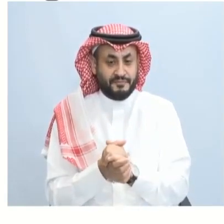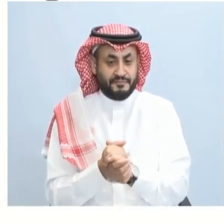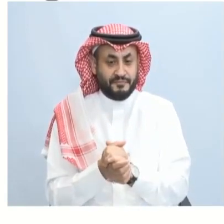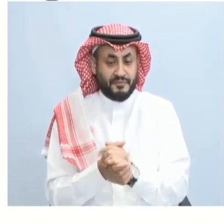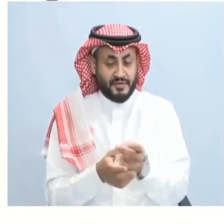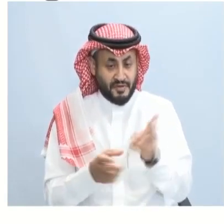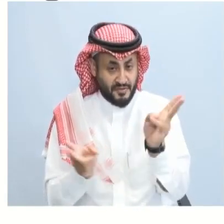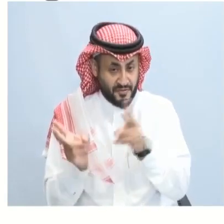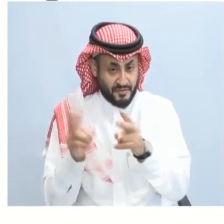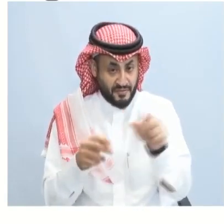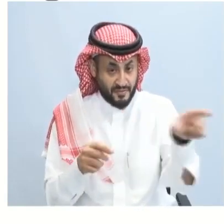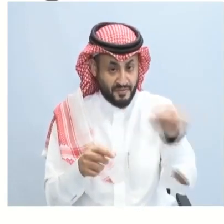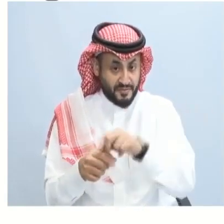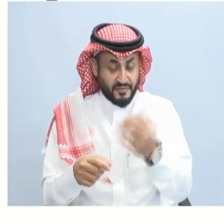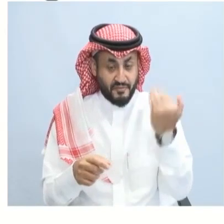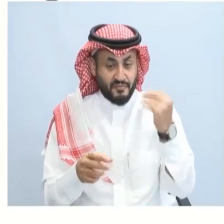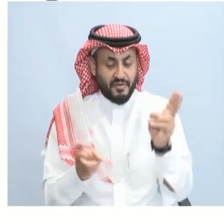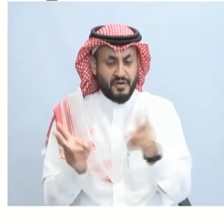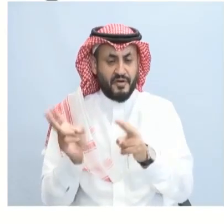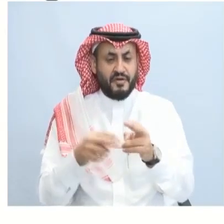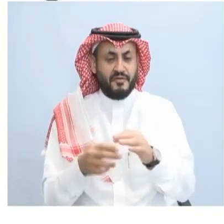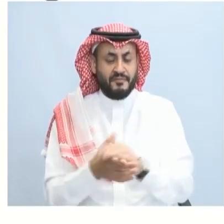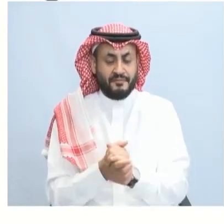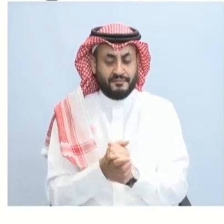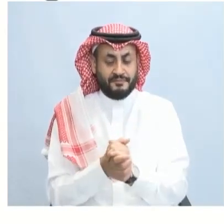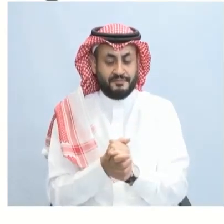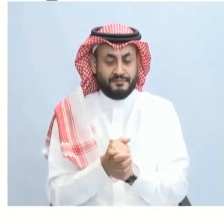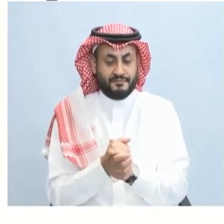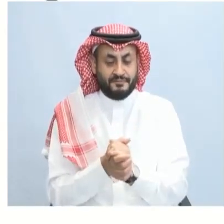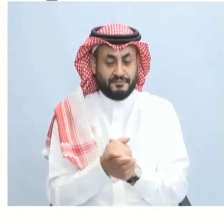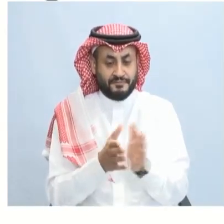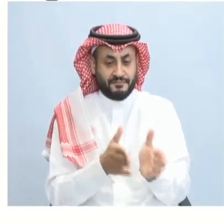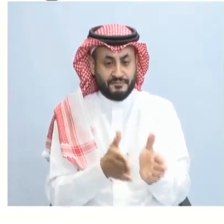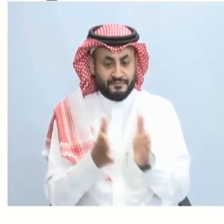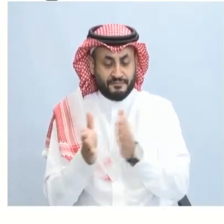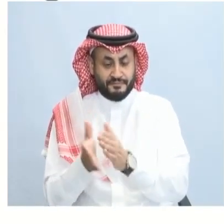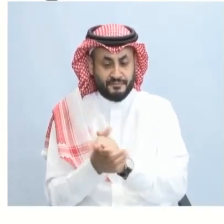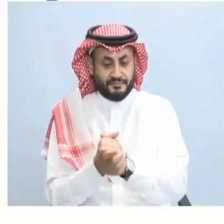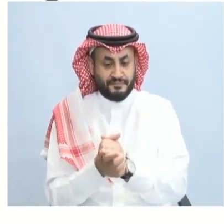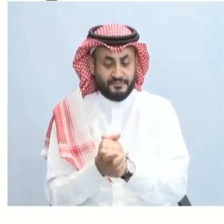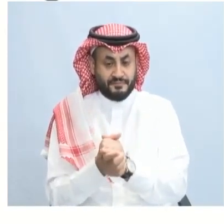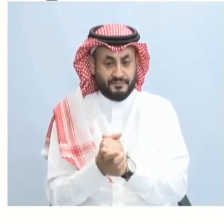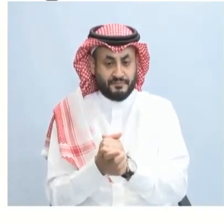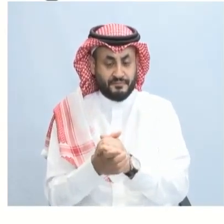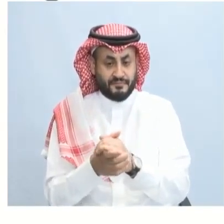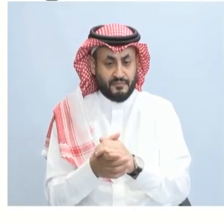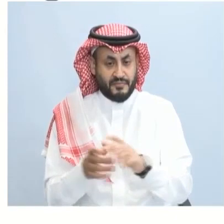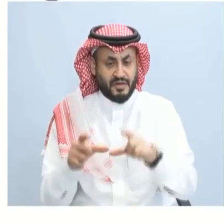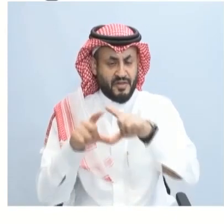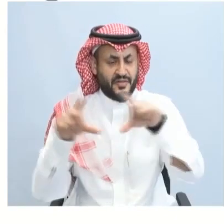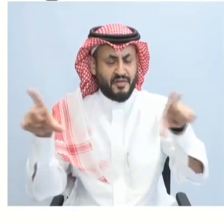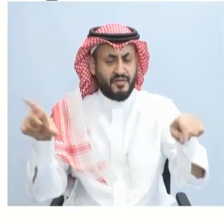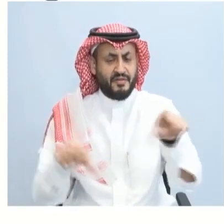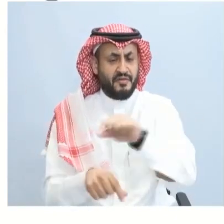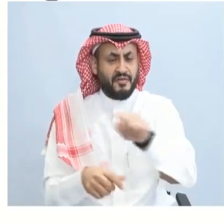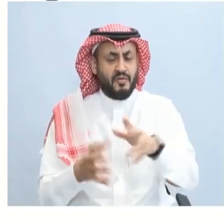your role play with your colleagues or classmates. Then we moved on to the same topic, which is about money. So